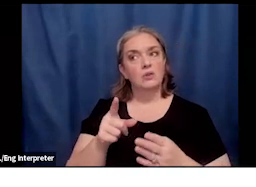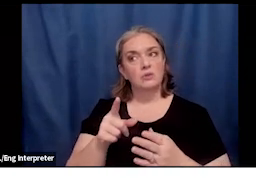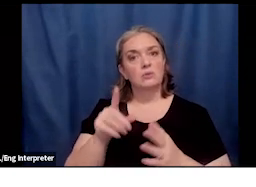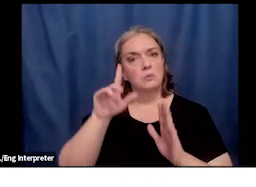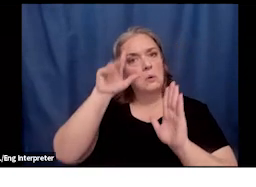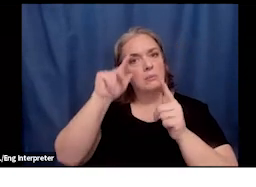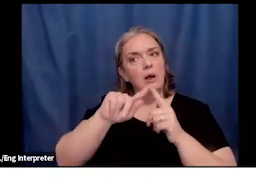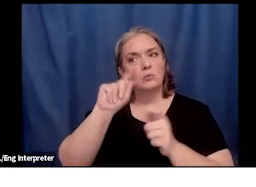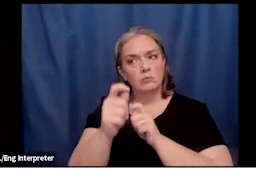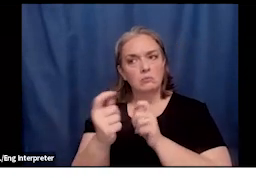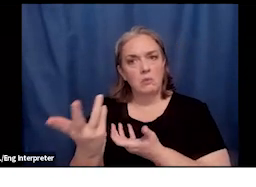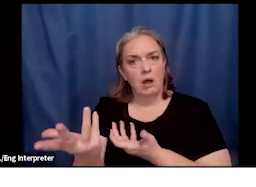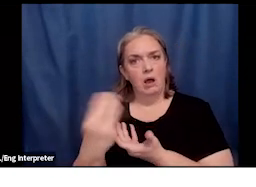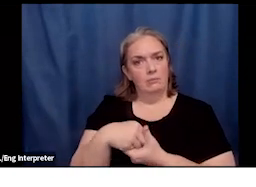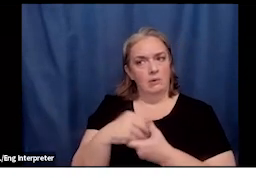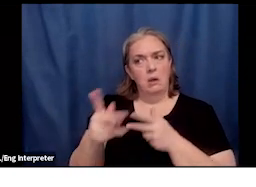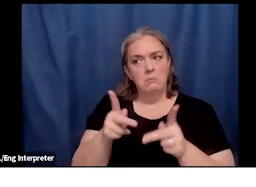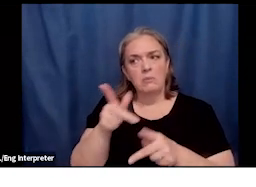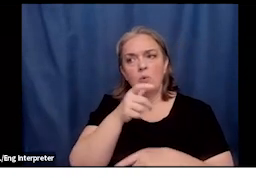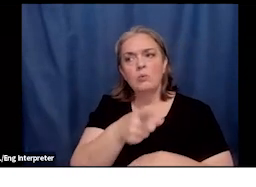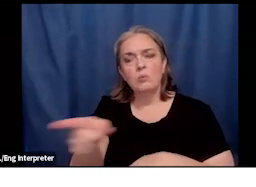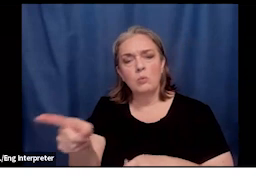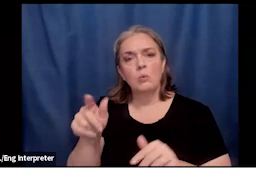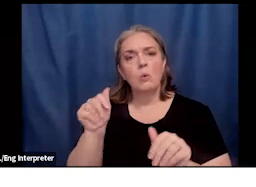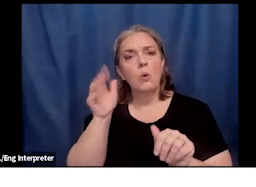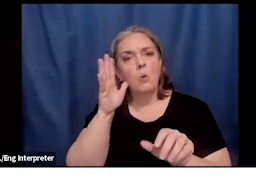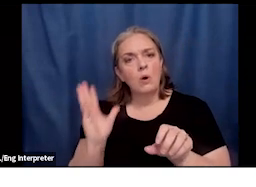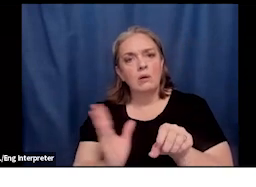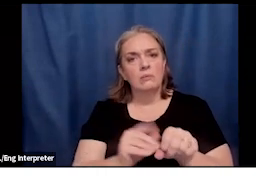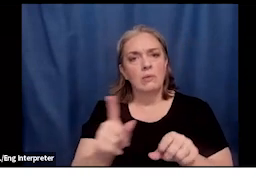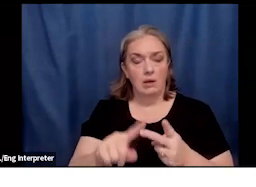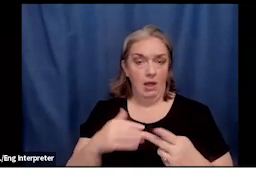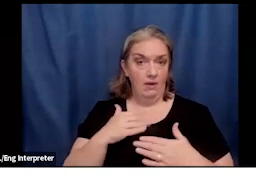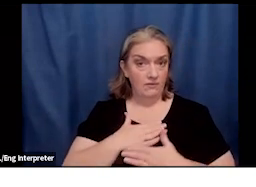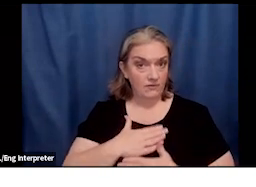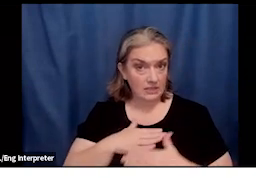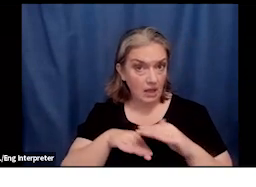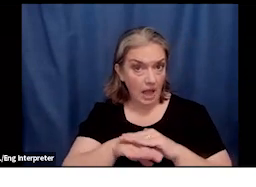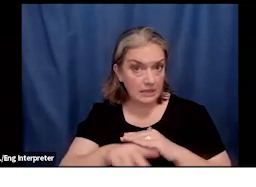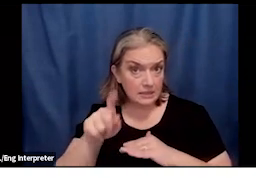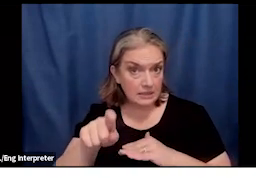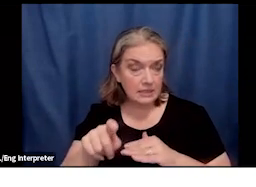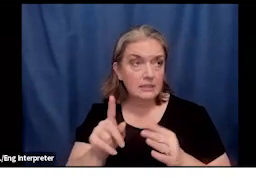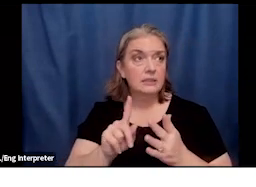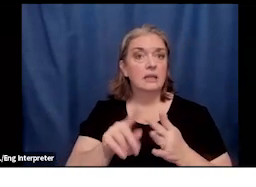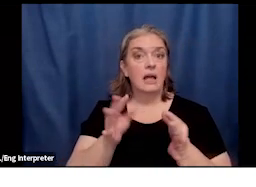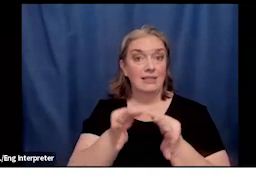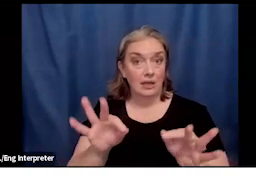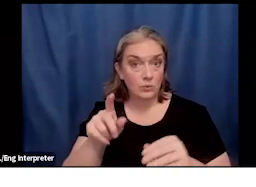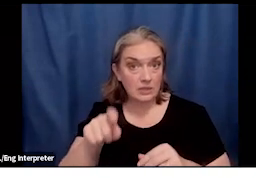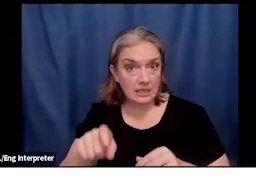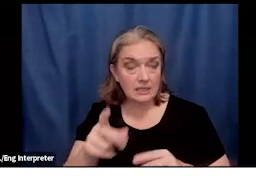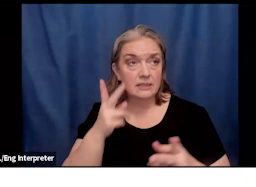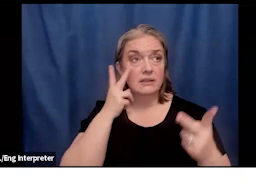accommodating those who might participate in your program, of course, with physical accessibility, thinking about language needs, hearing or